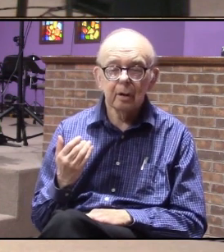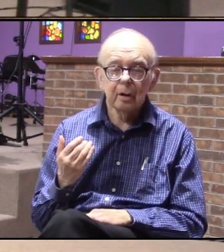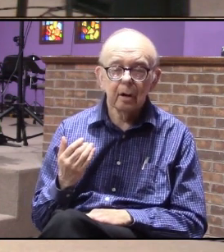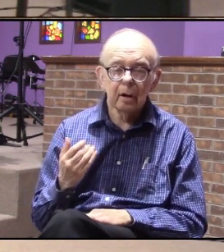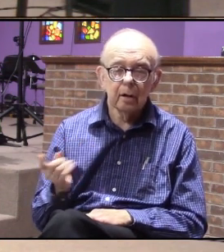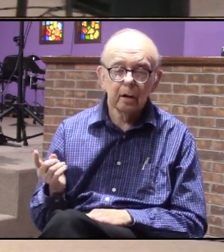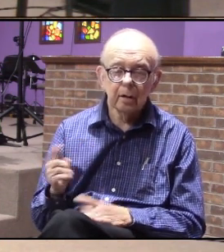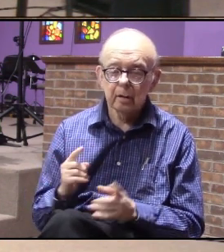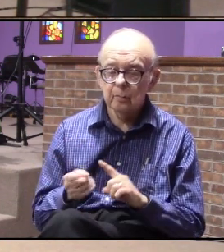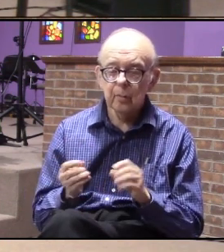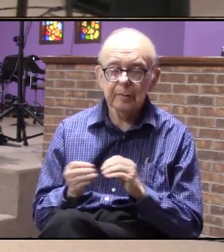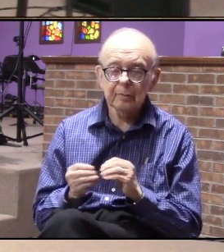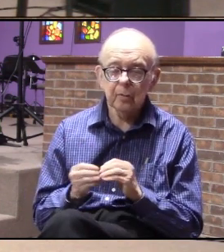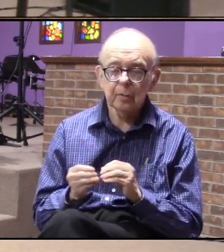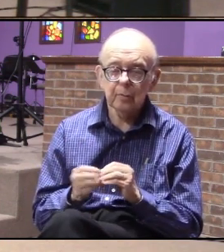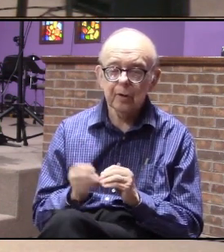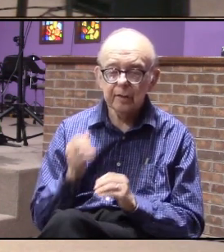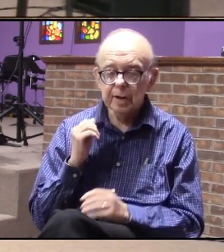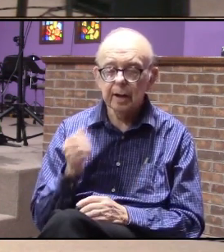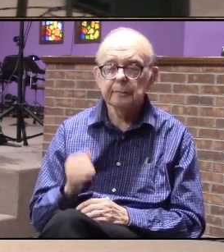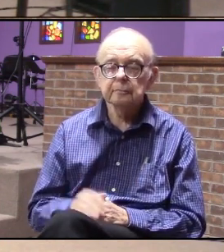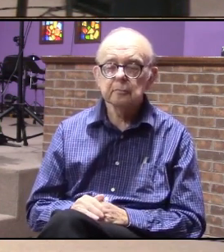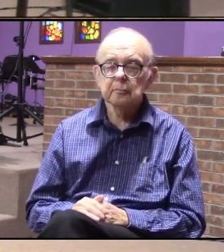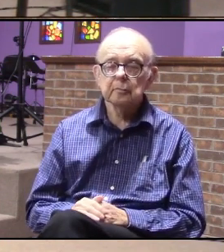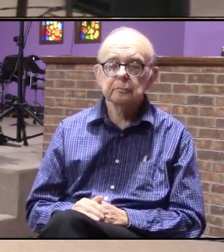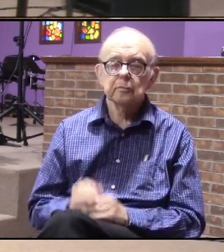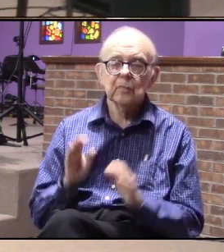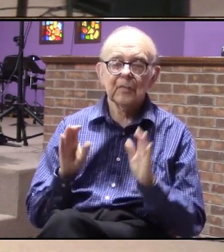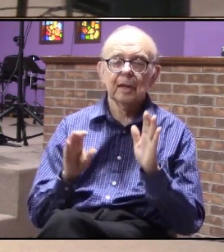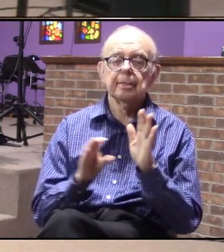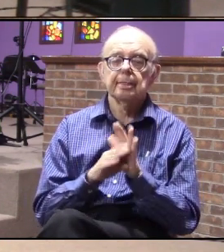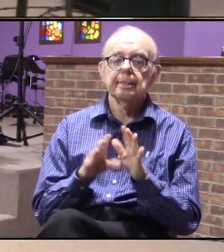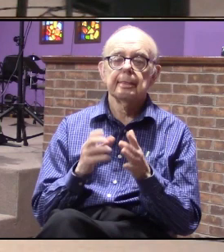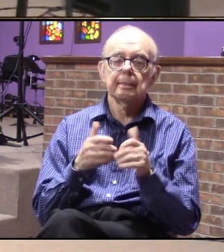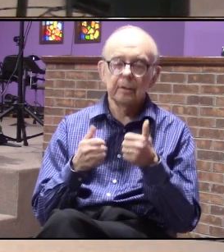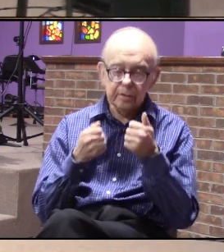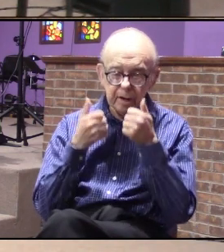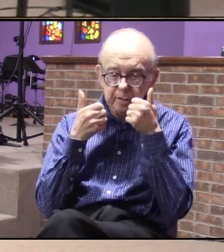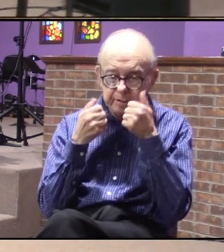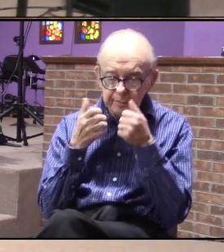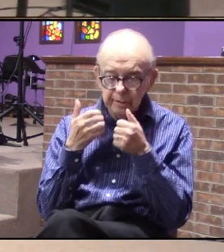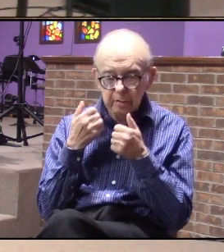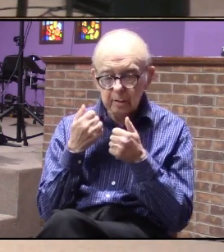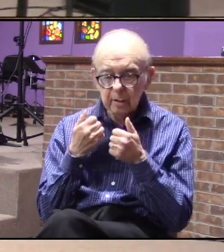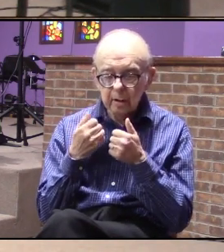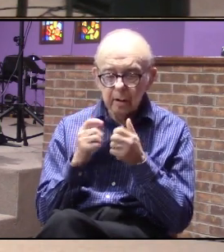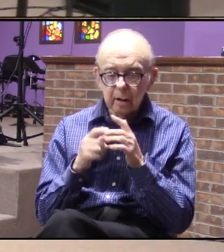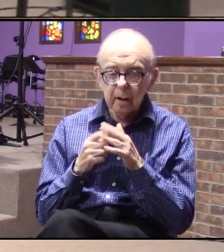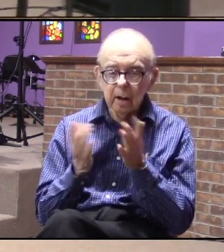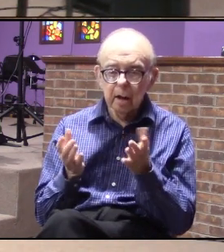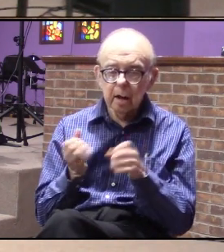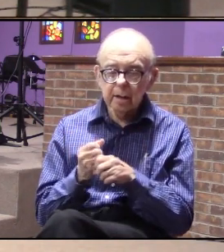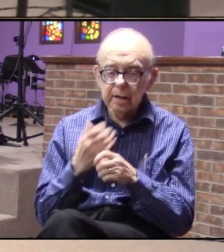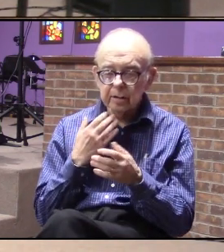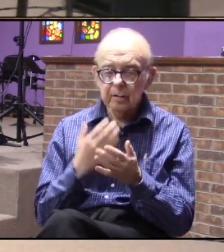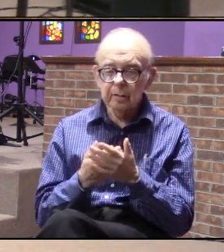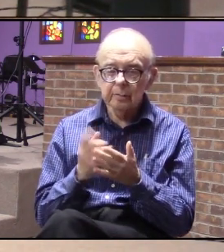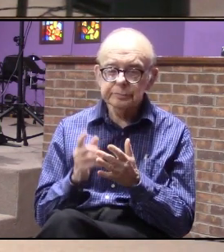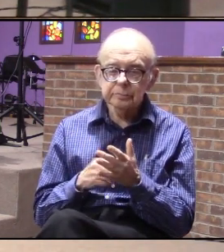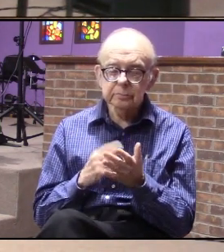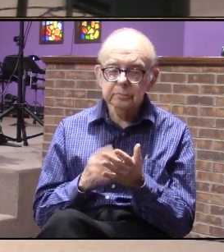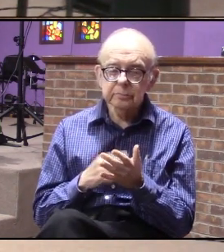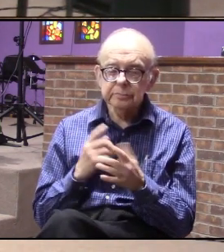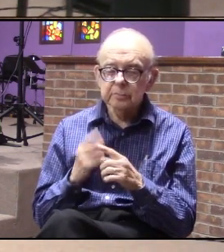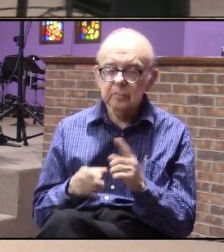And it's changing more and more every day. The pictures that you take on this thing, they're starting to get really good. Sometimes you